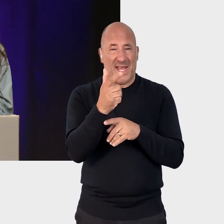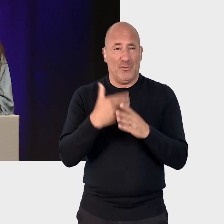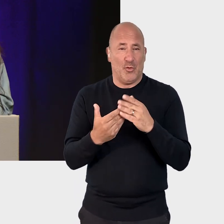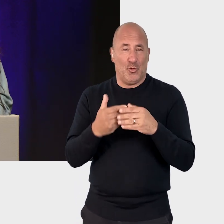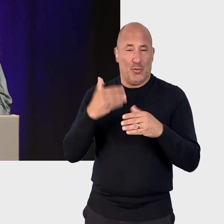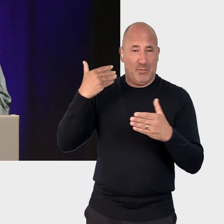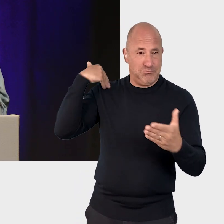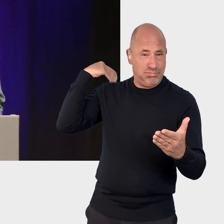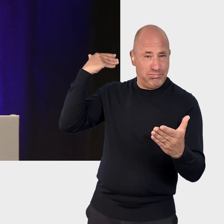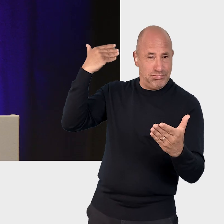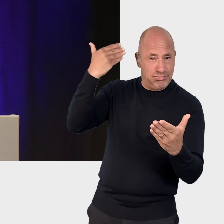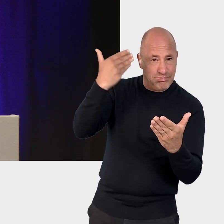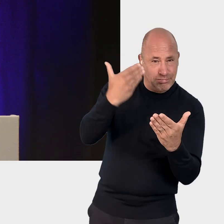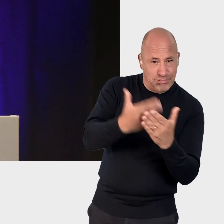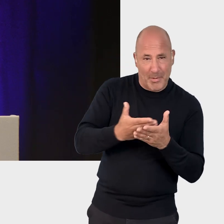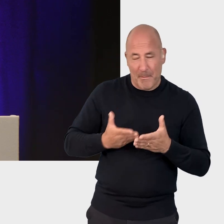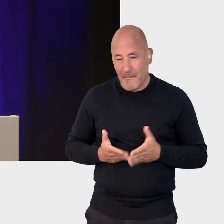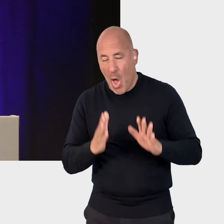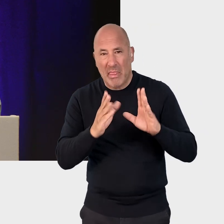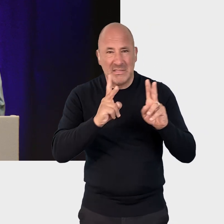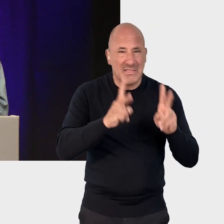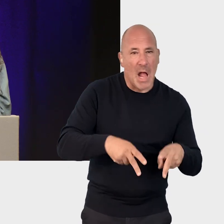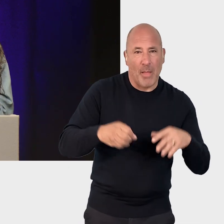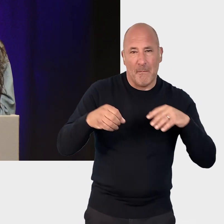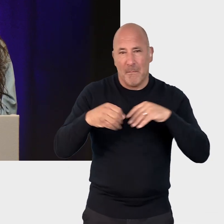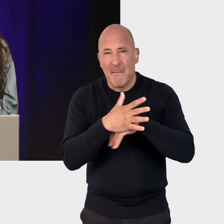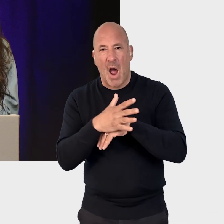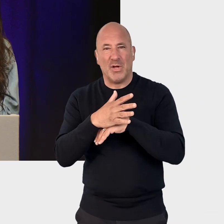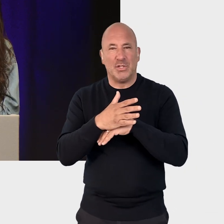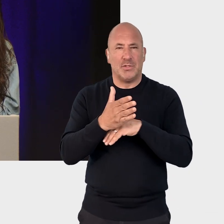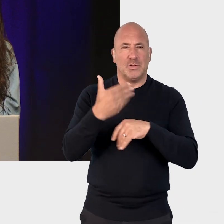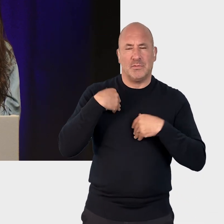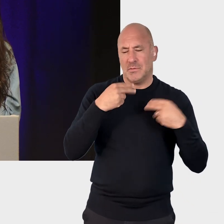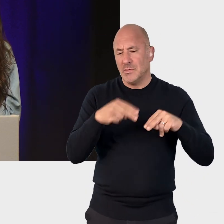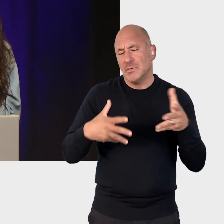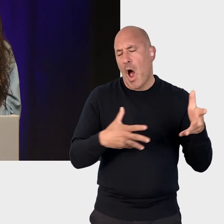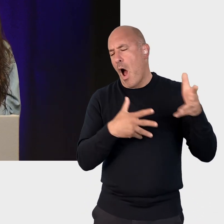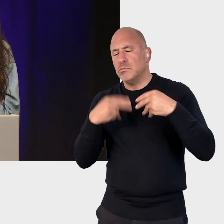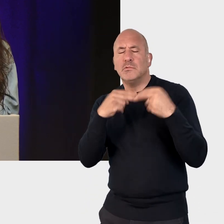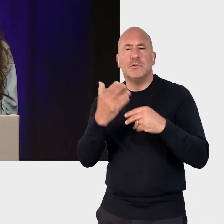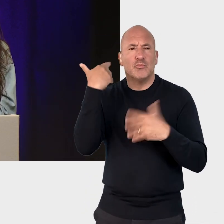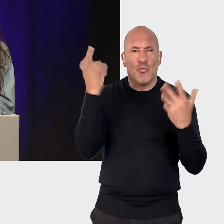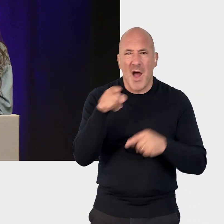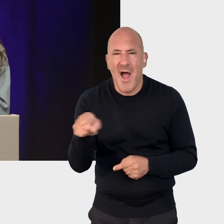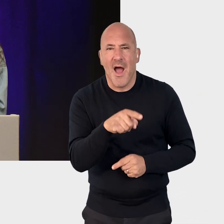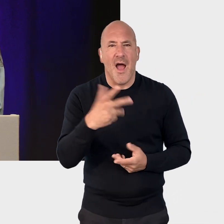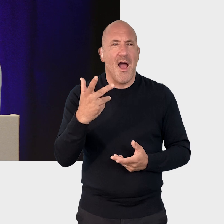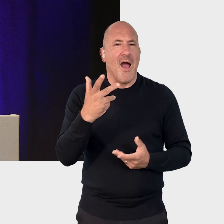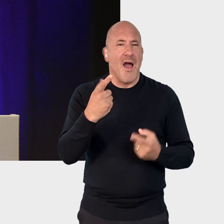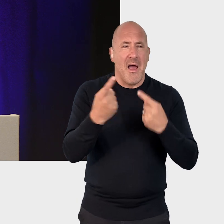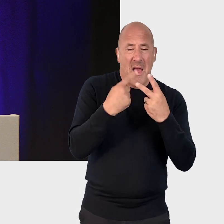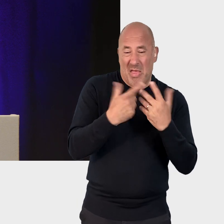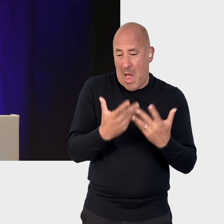on a journey across the city through time and history, looking at births,